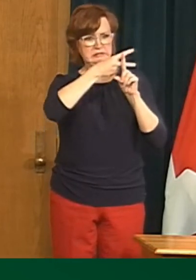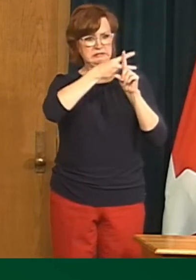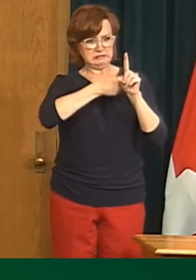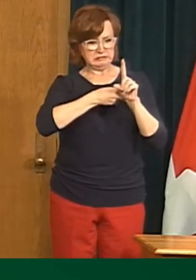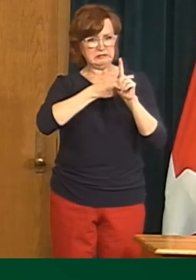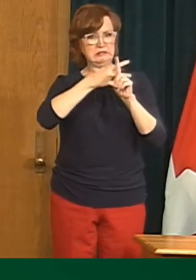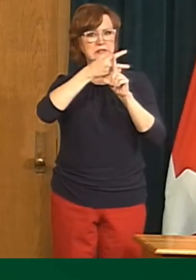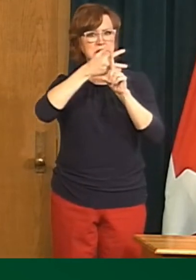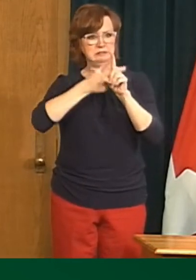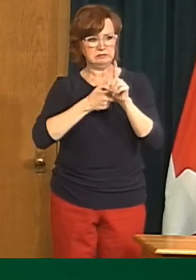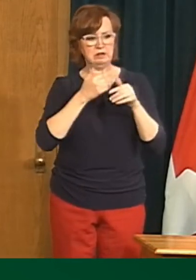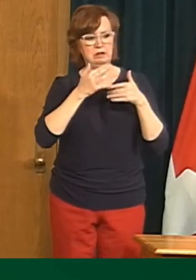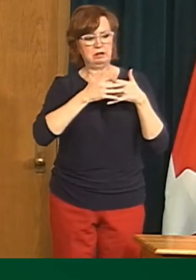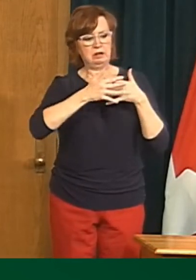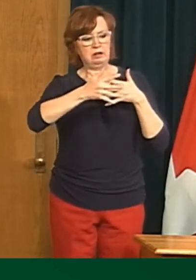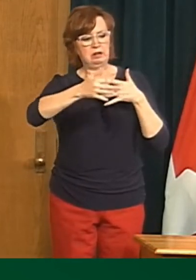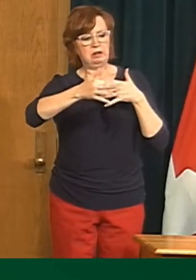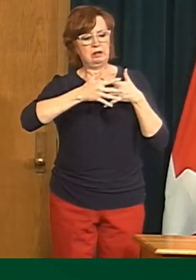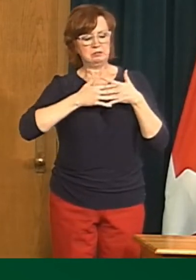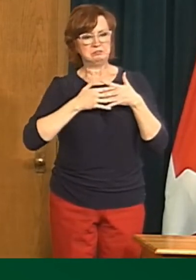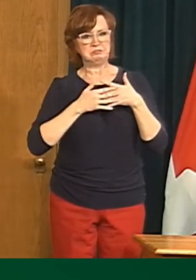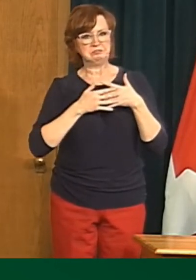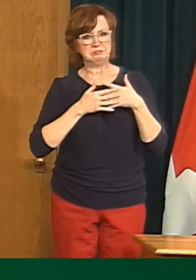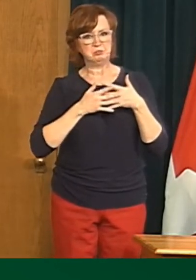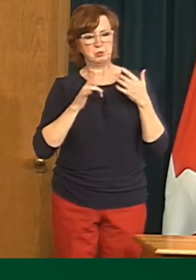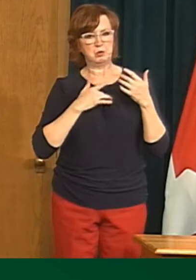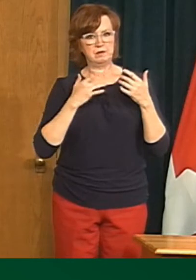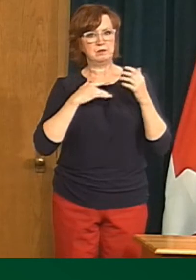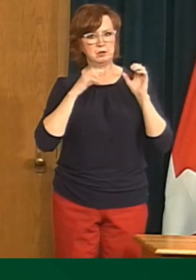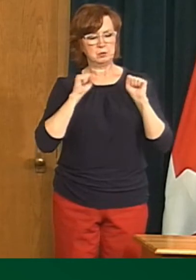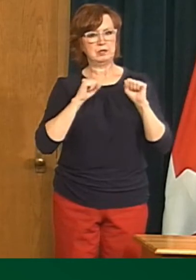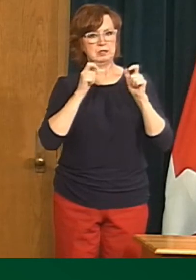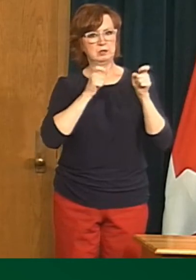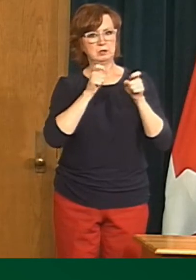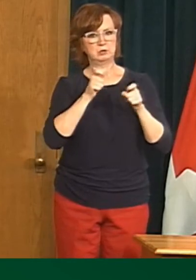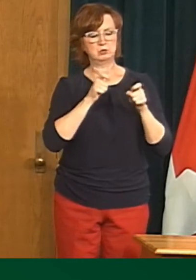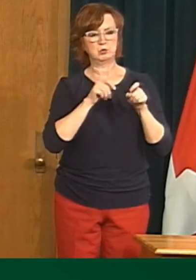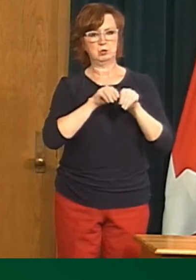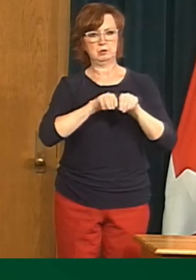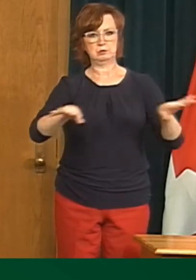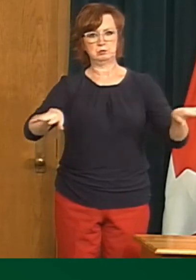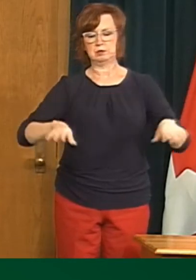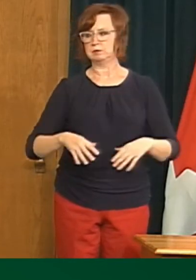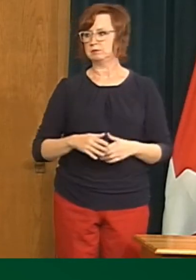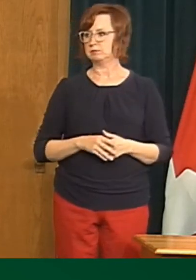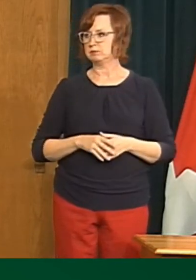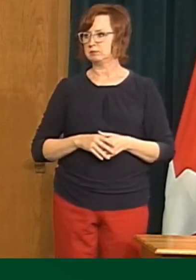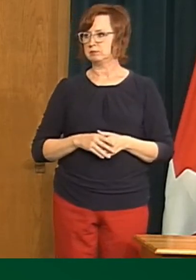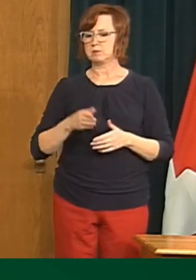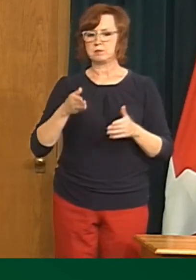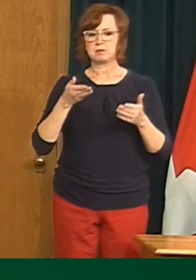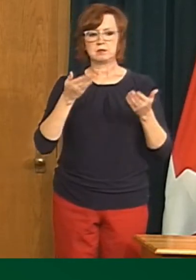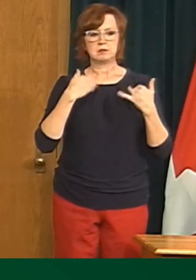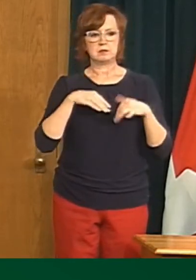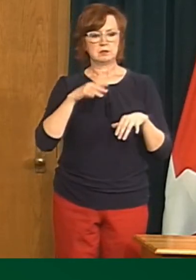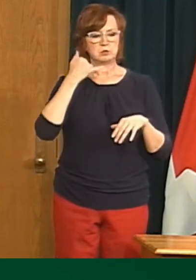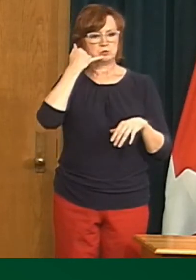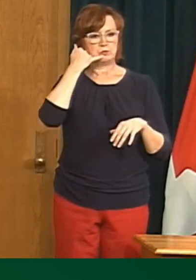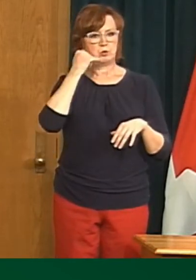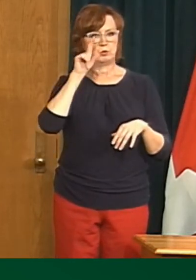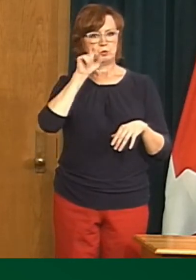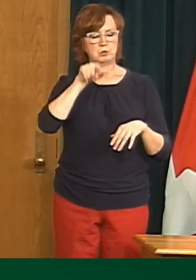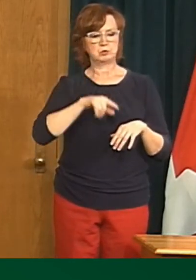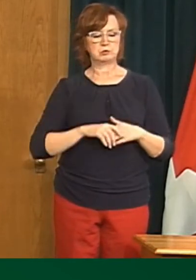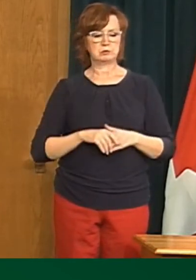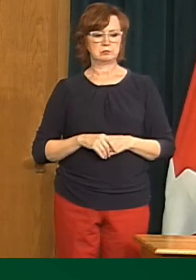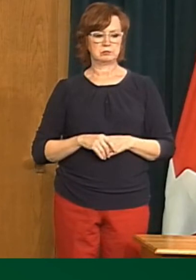we have proven that we are able to control the spread of this virus. We'll take our next question from the phone line. We